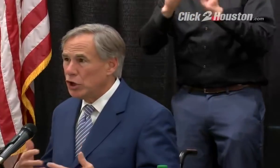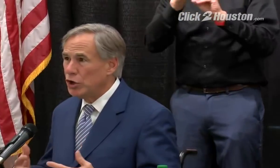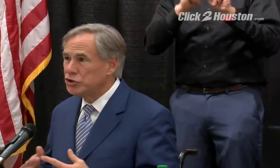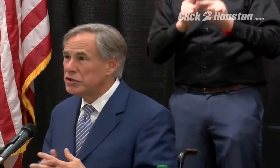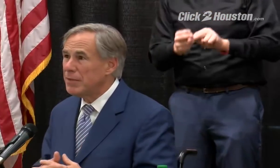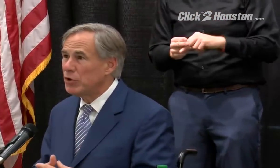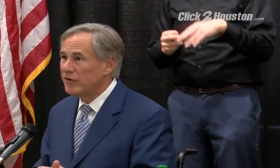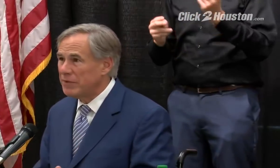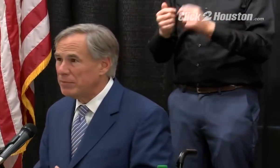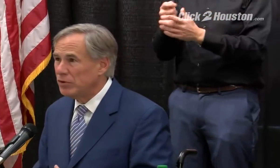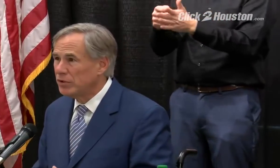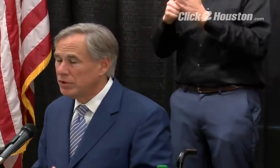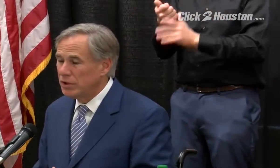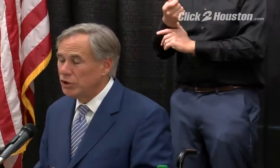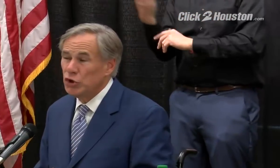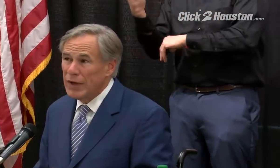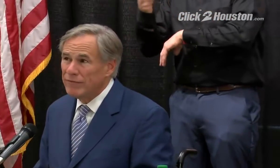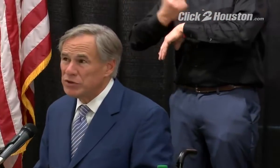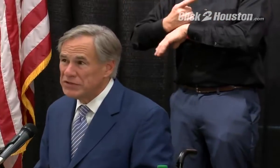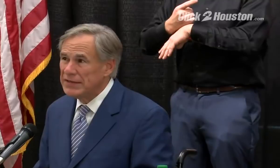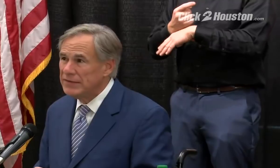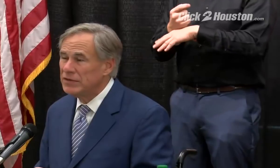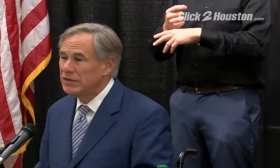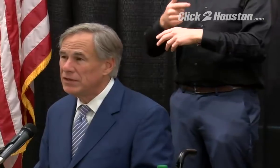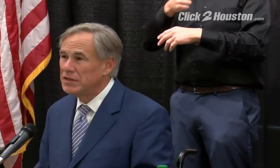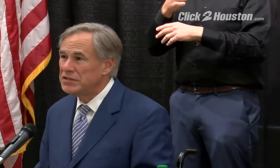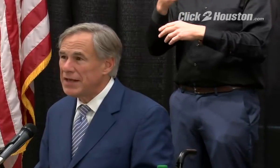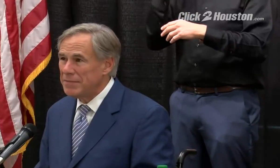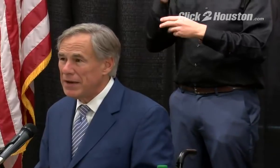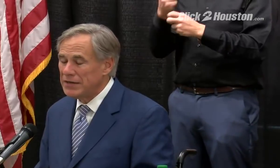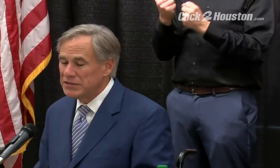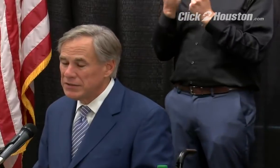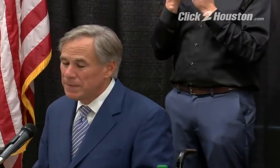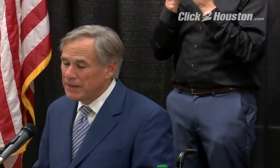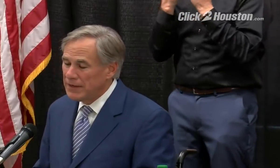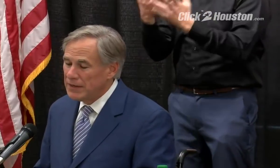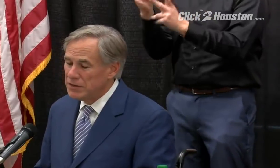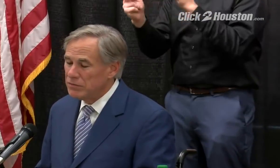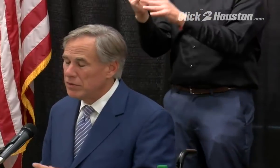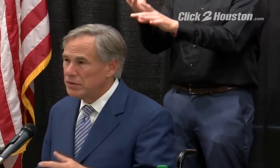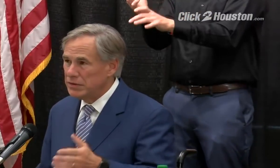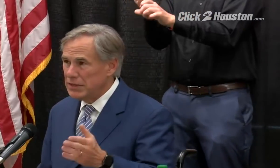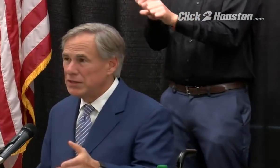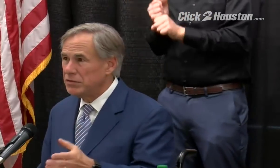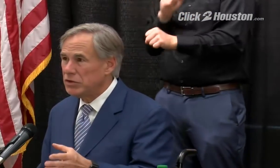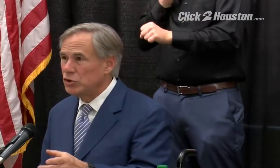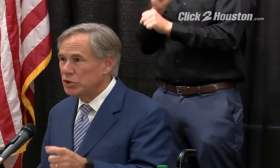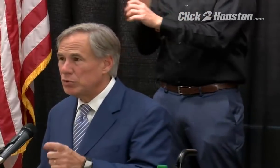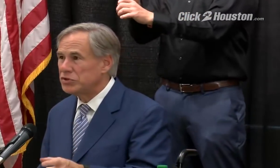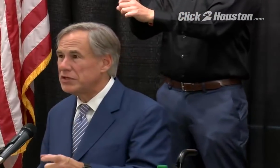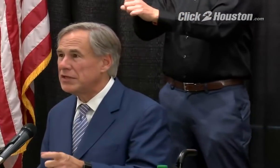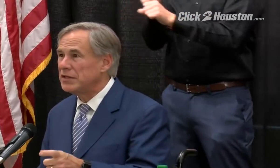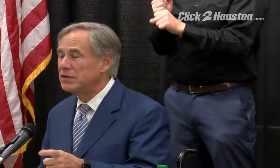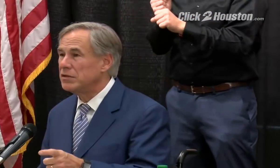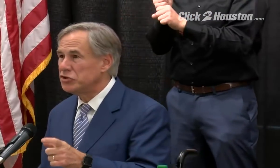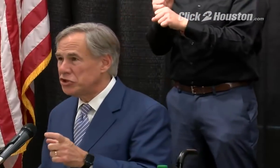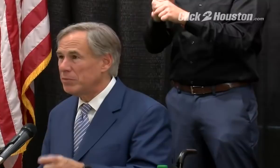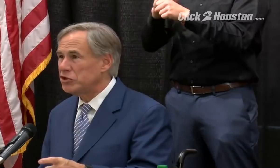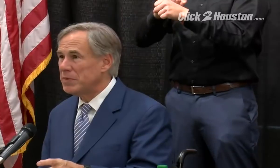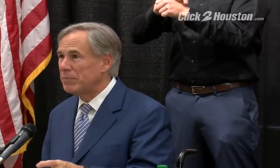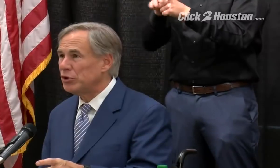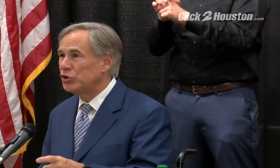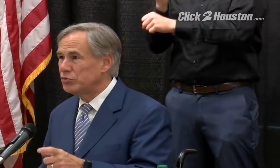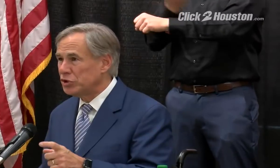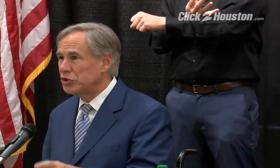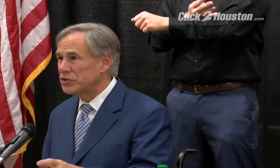a large number of people who have received these antibodies. And then you will see that some